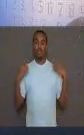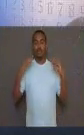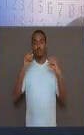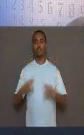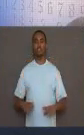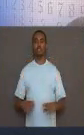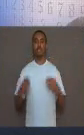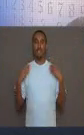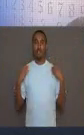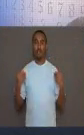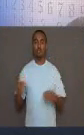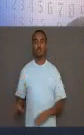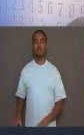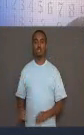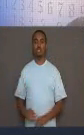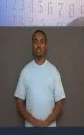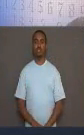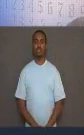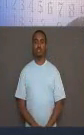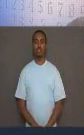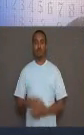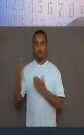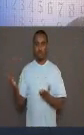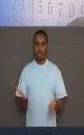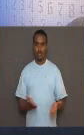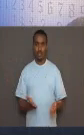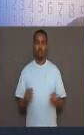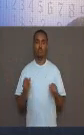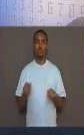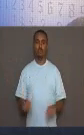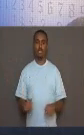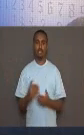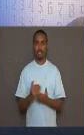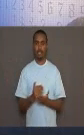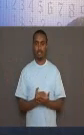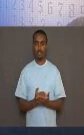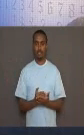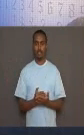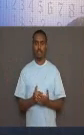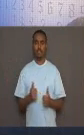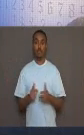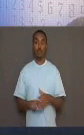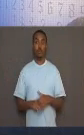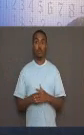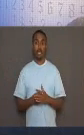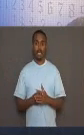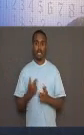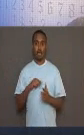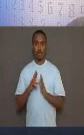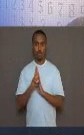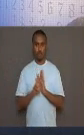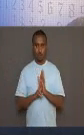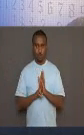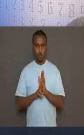Hello, teacher. Hello, students. Welcome to today's lesson, which begins our